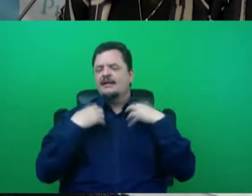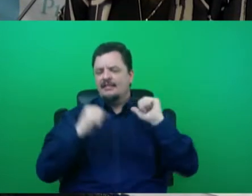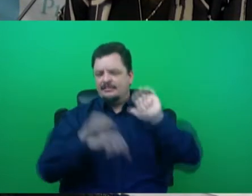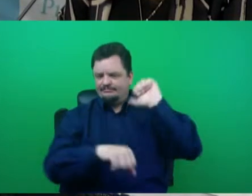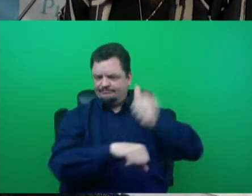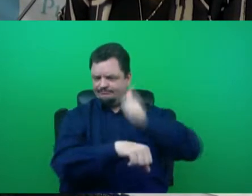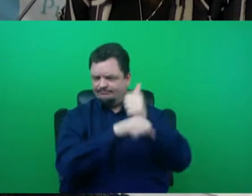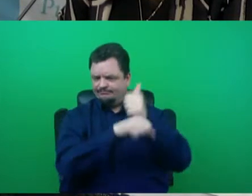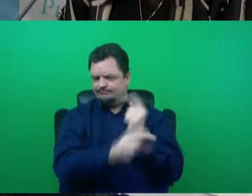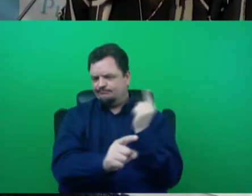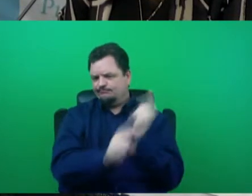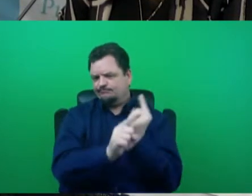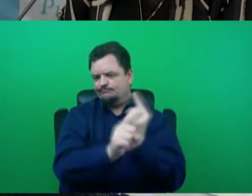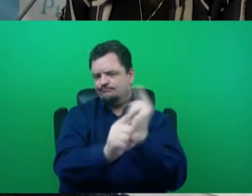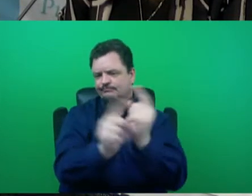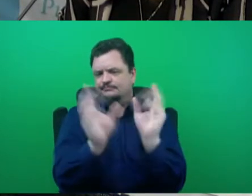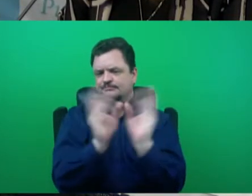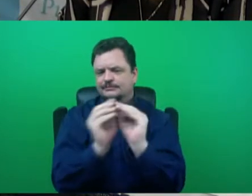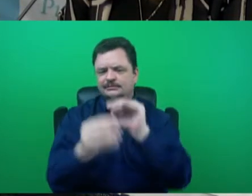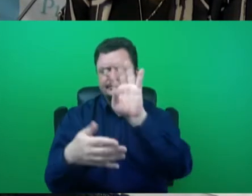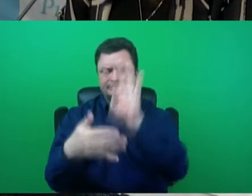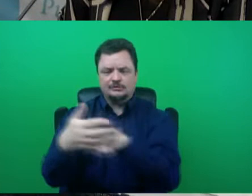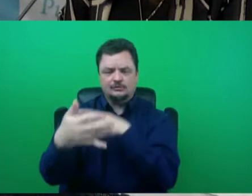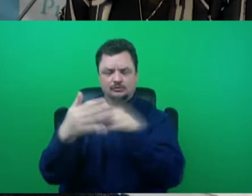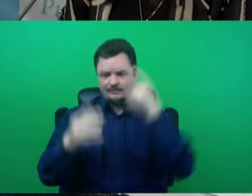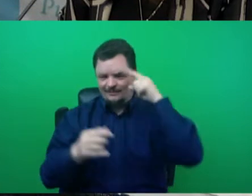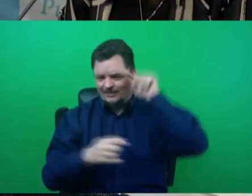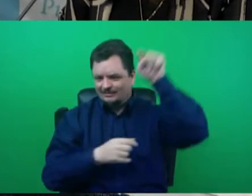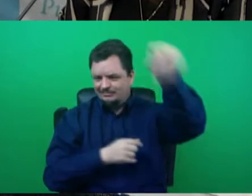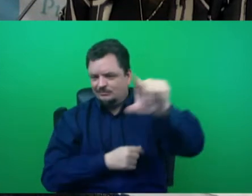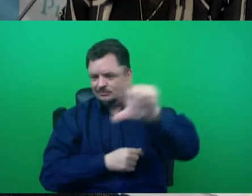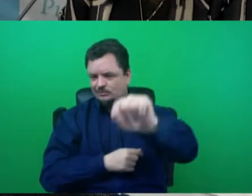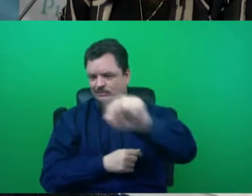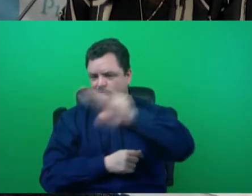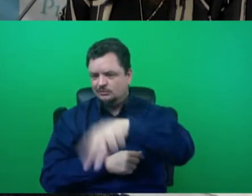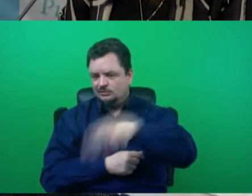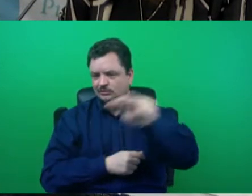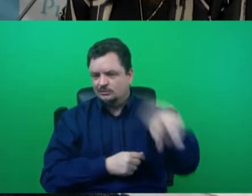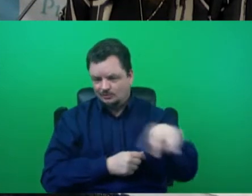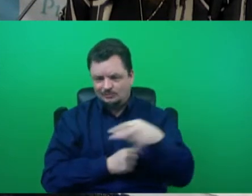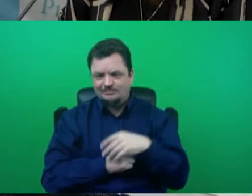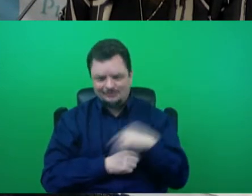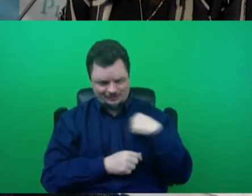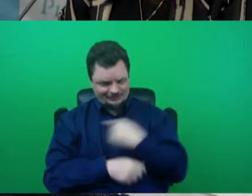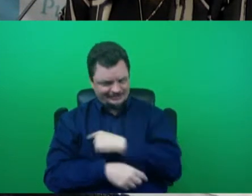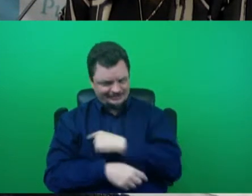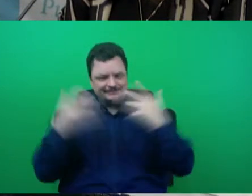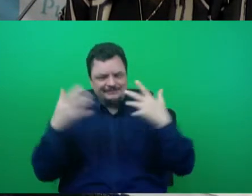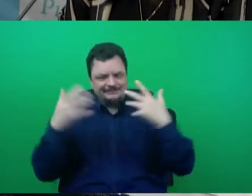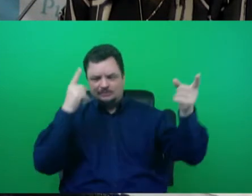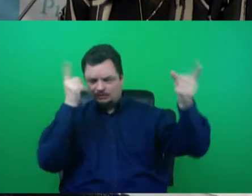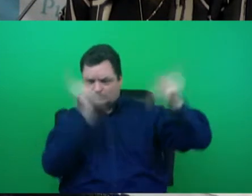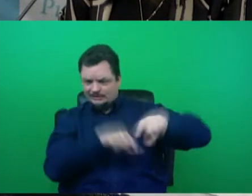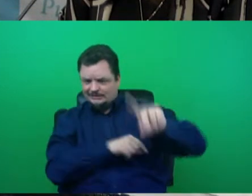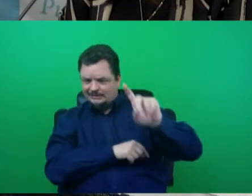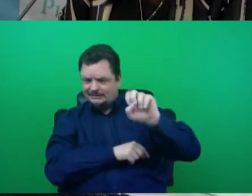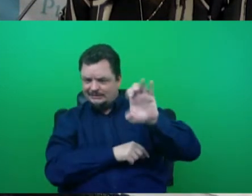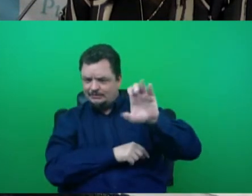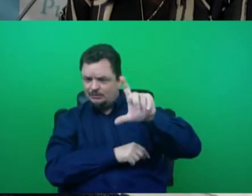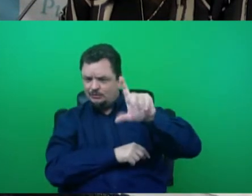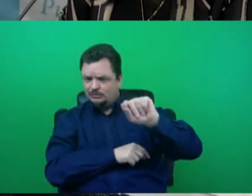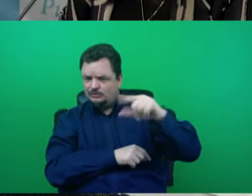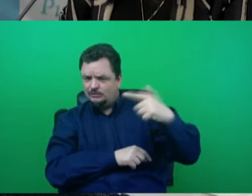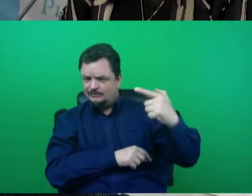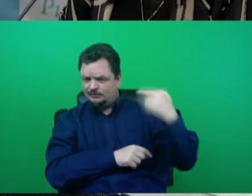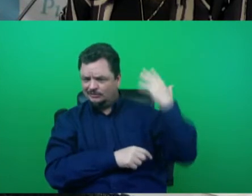year 2022 on December 15th of 2021 by resolution, and whereas the Board of Health